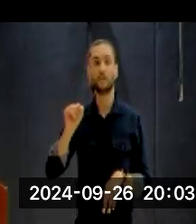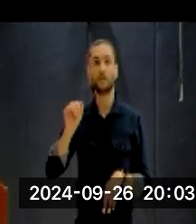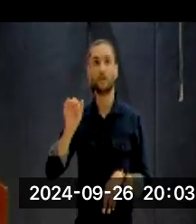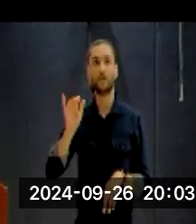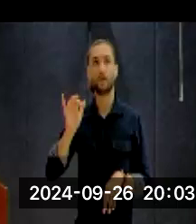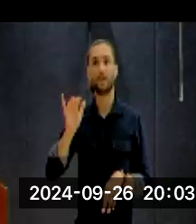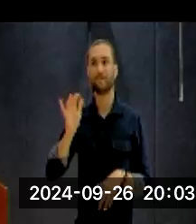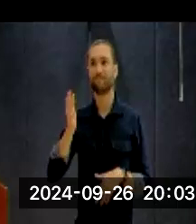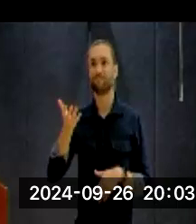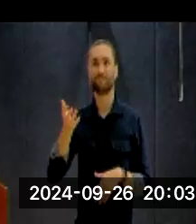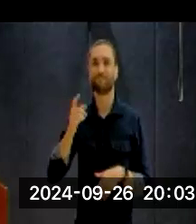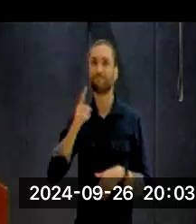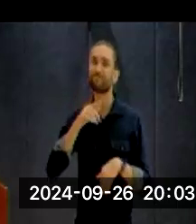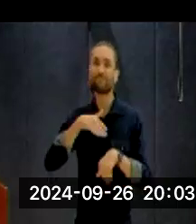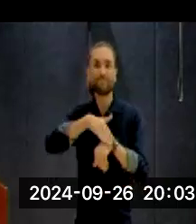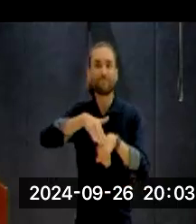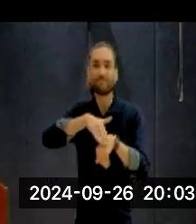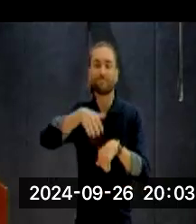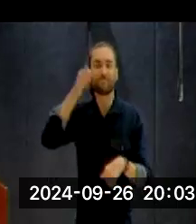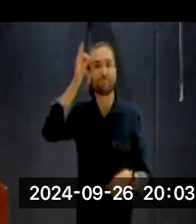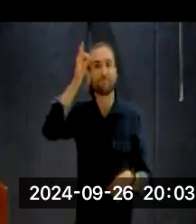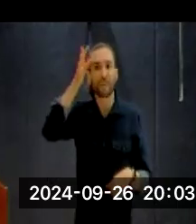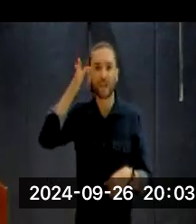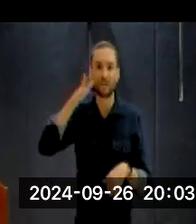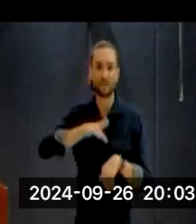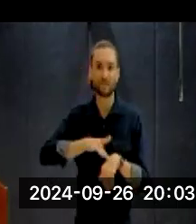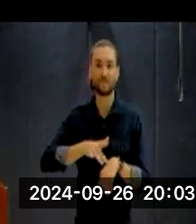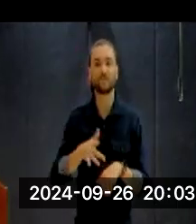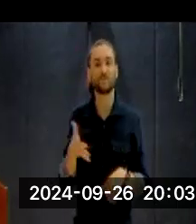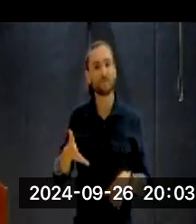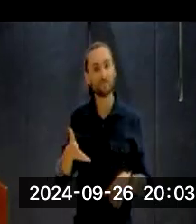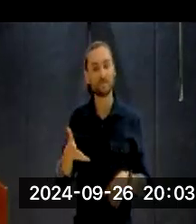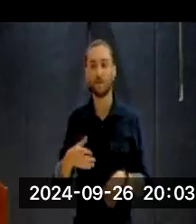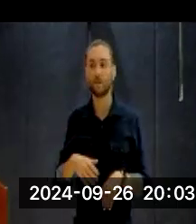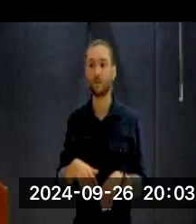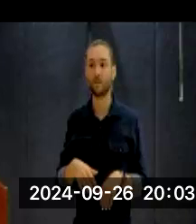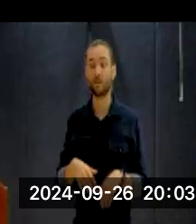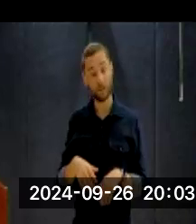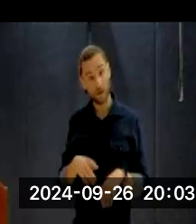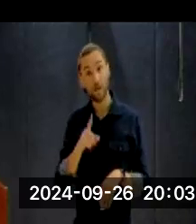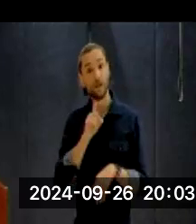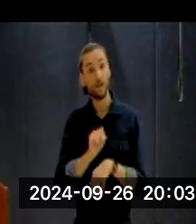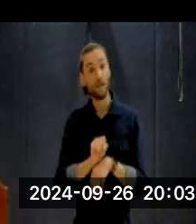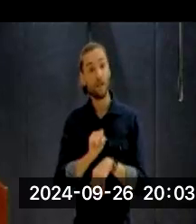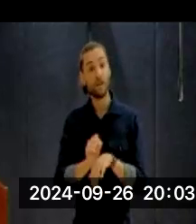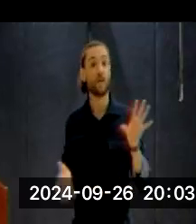barely the tip of the iceberg, was only about